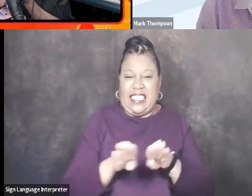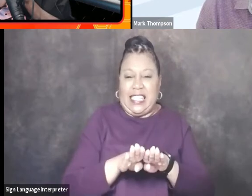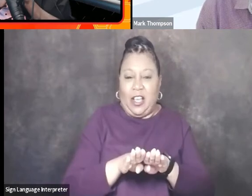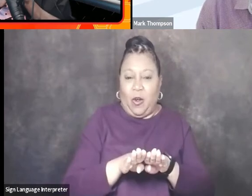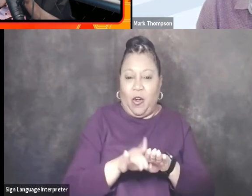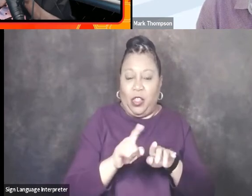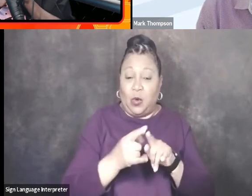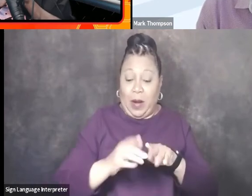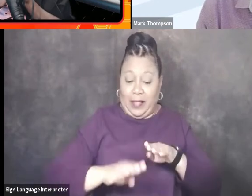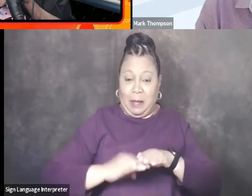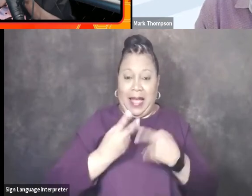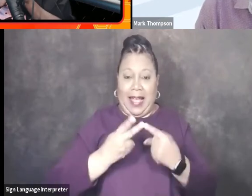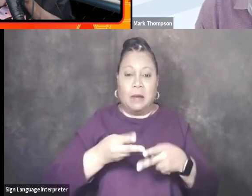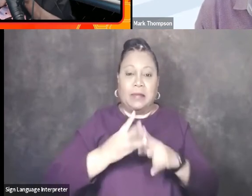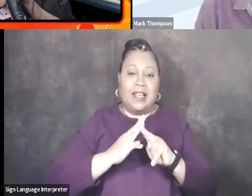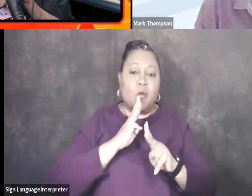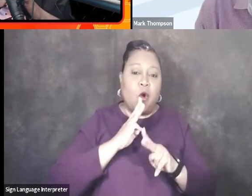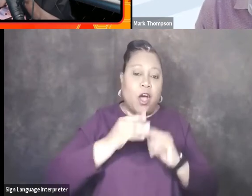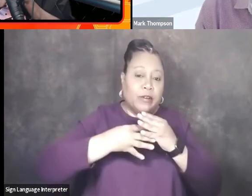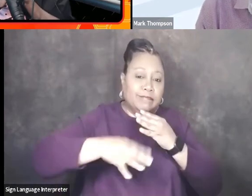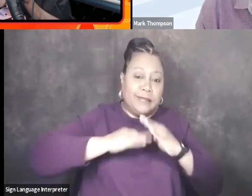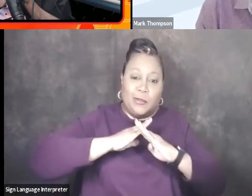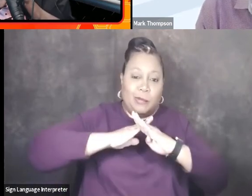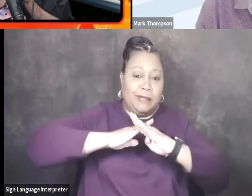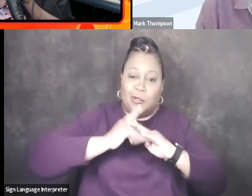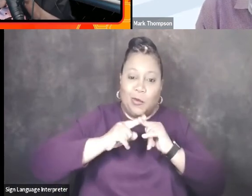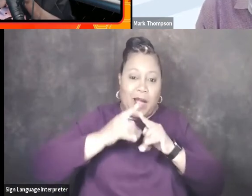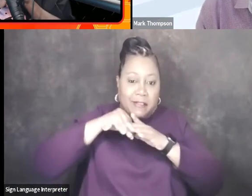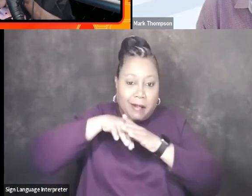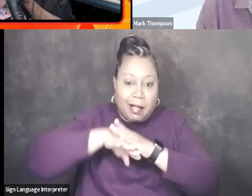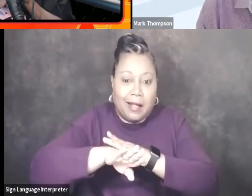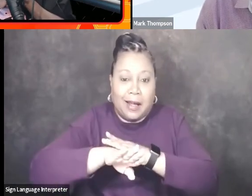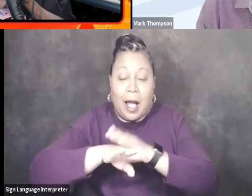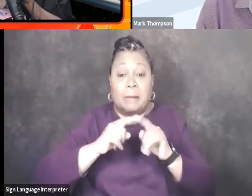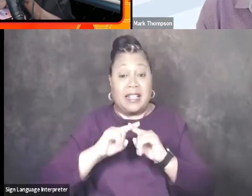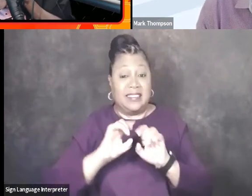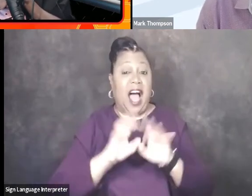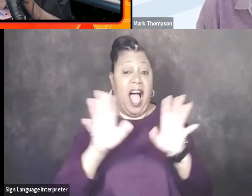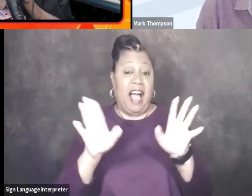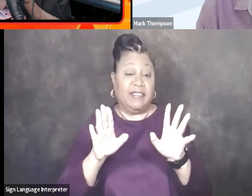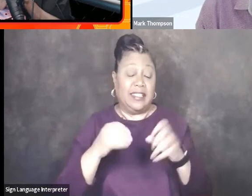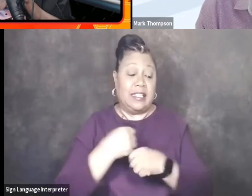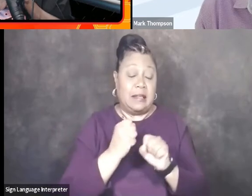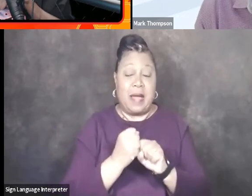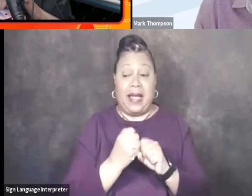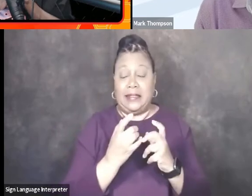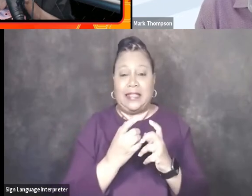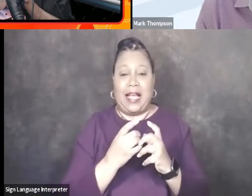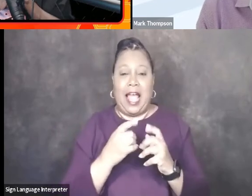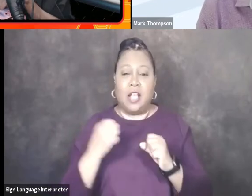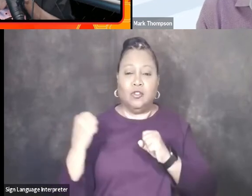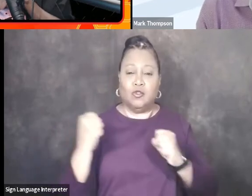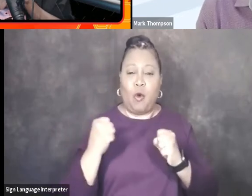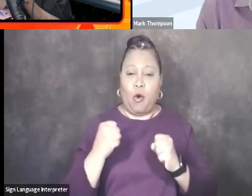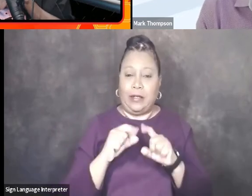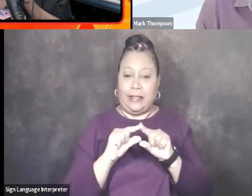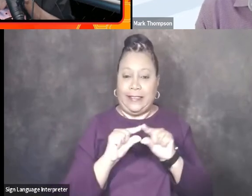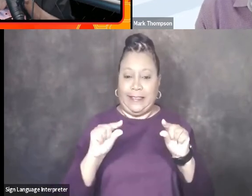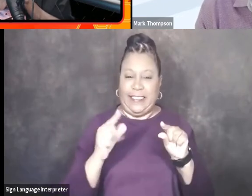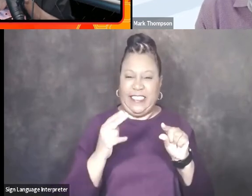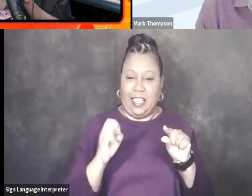bottom and help keep water out so you don't have any infiltration at the bottom. Plus, obviously, makes a sounder seal from